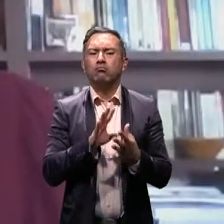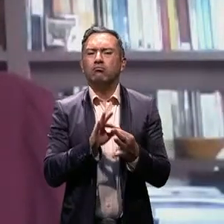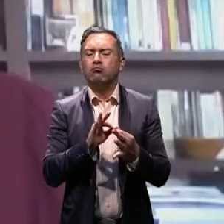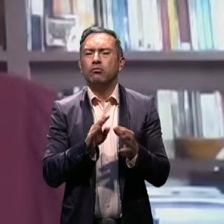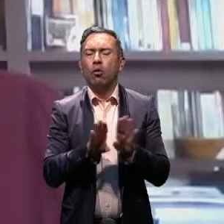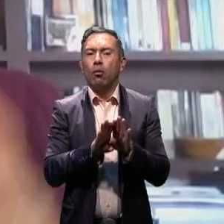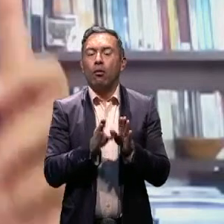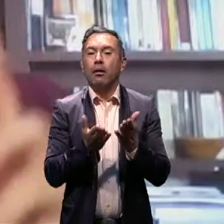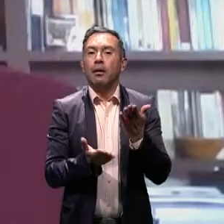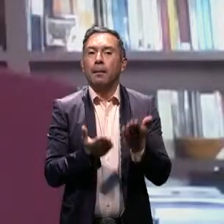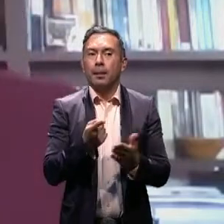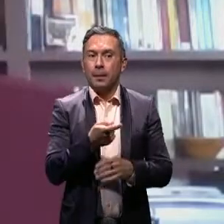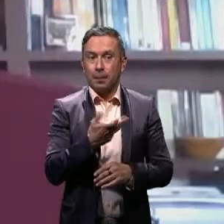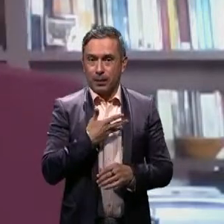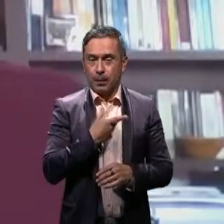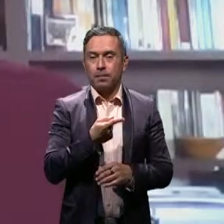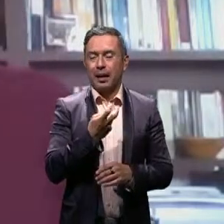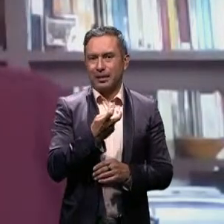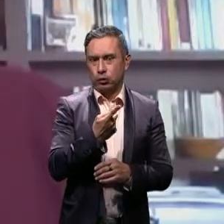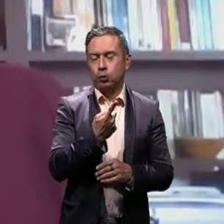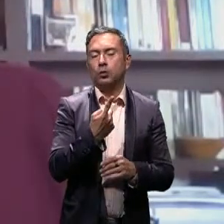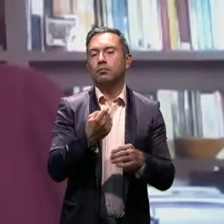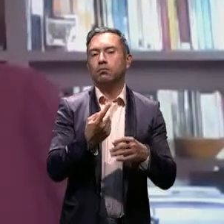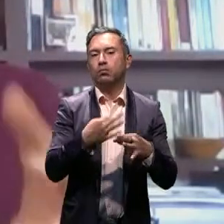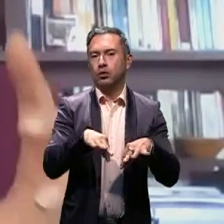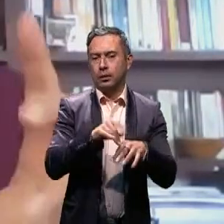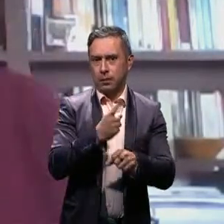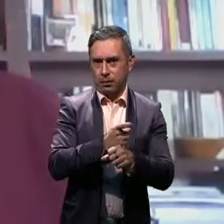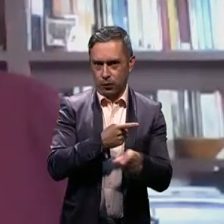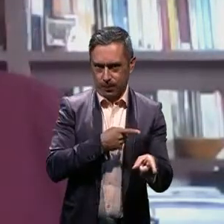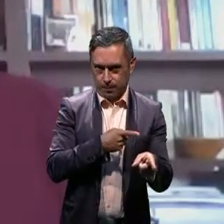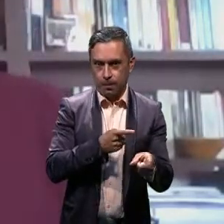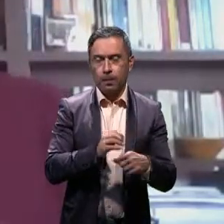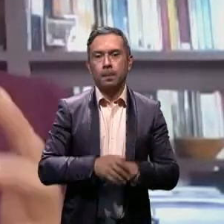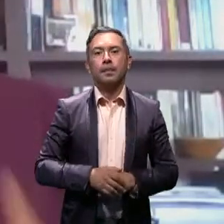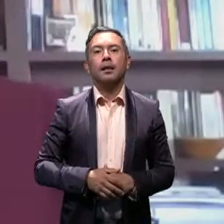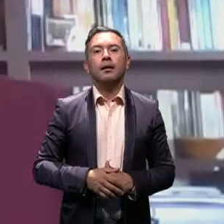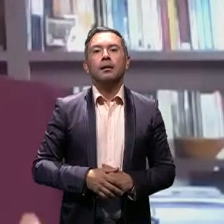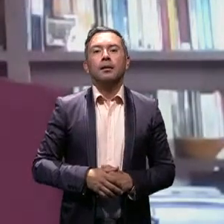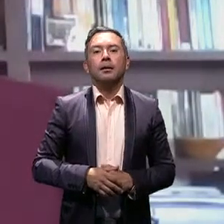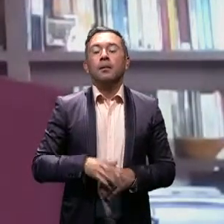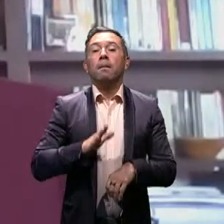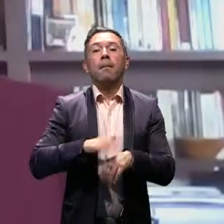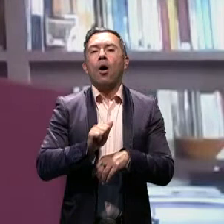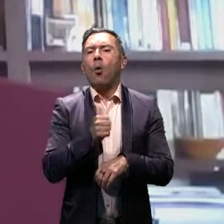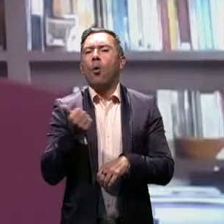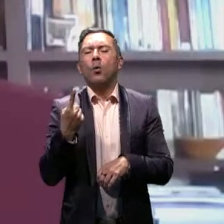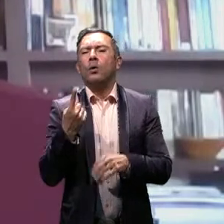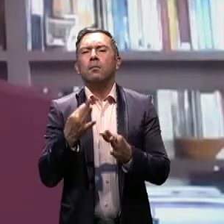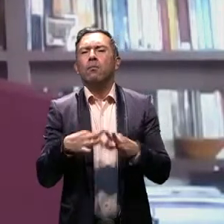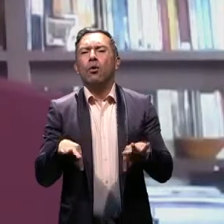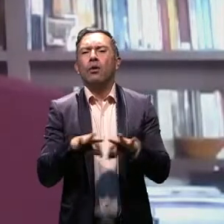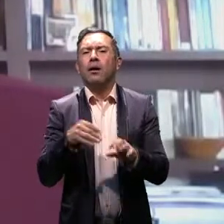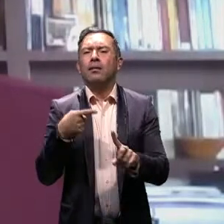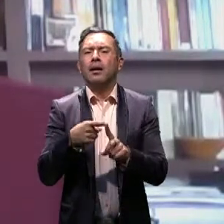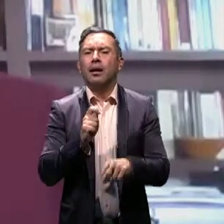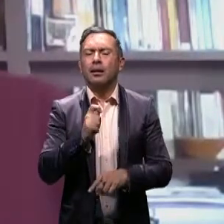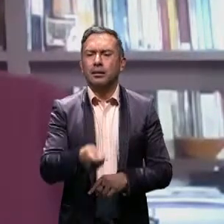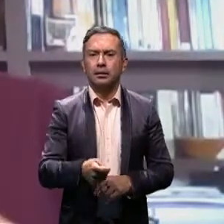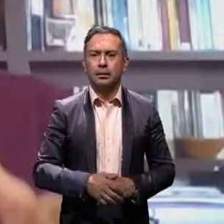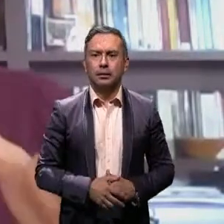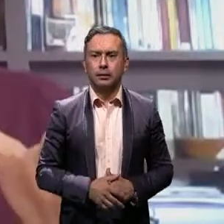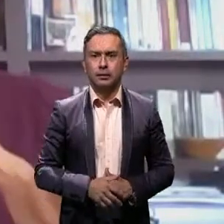show up and impose. We have to define with them. That's a first step based on their specific reality. But